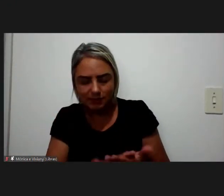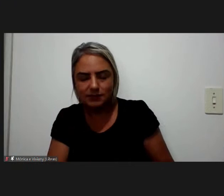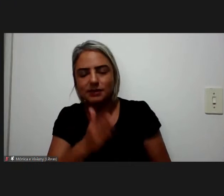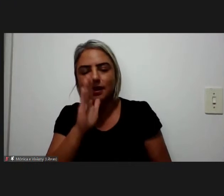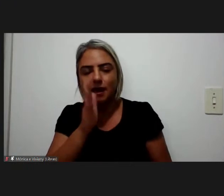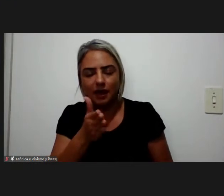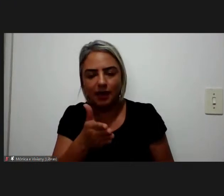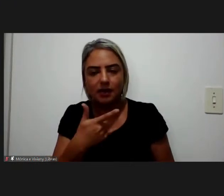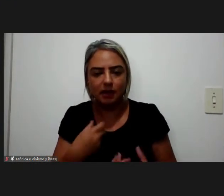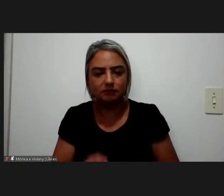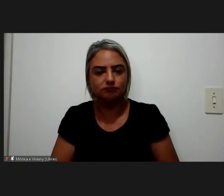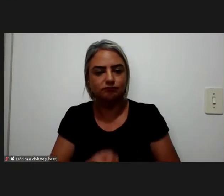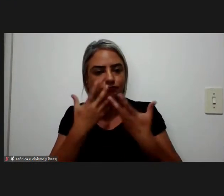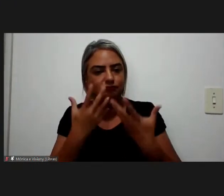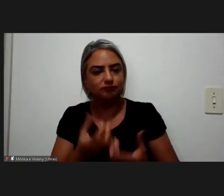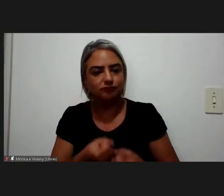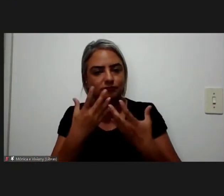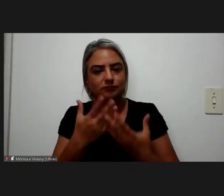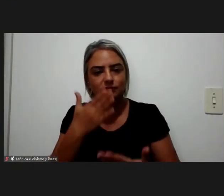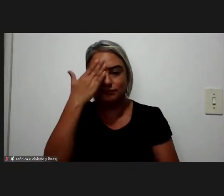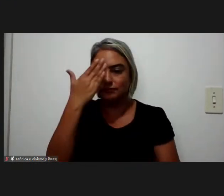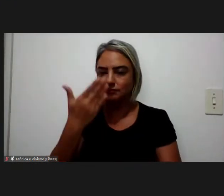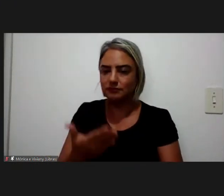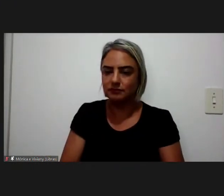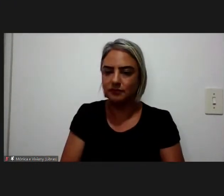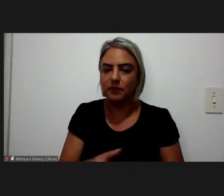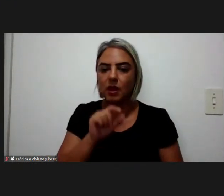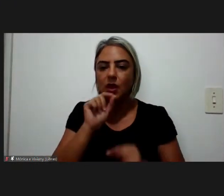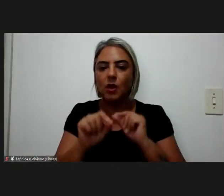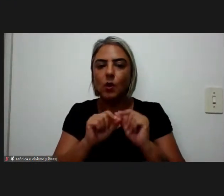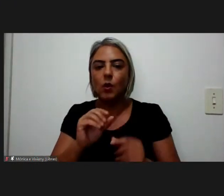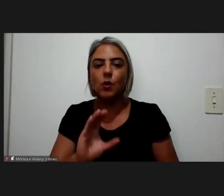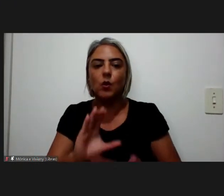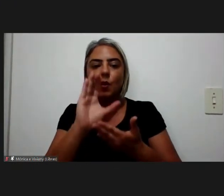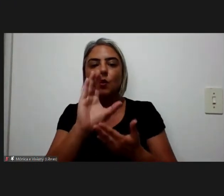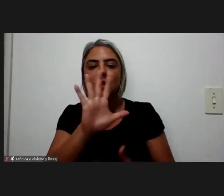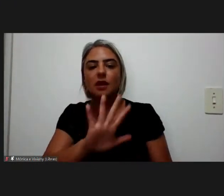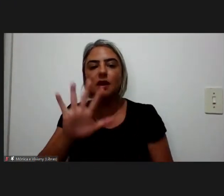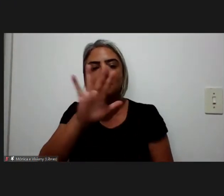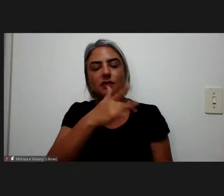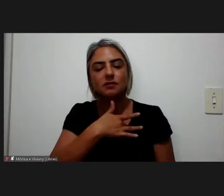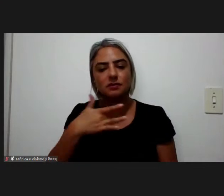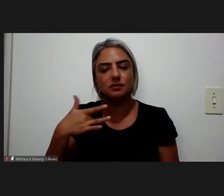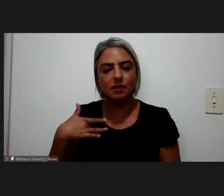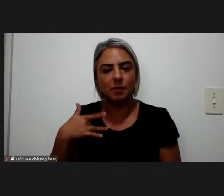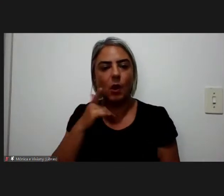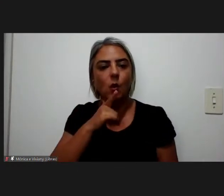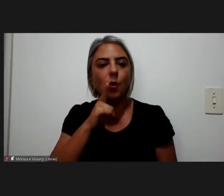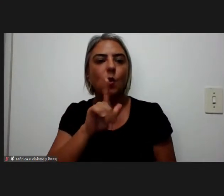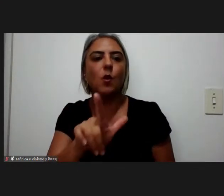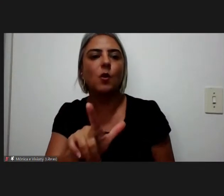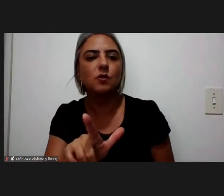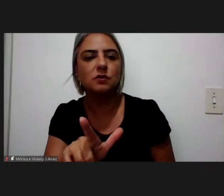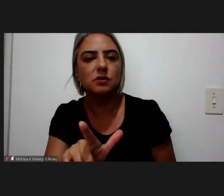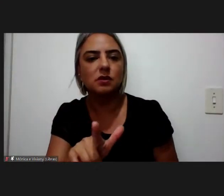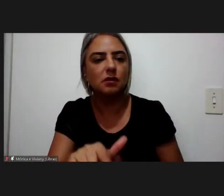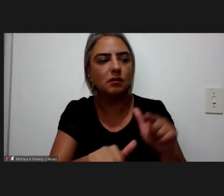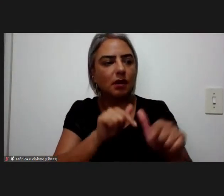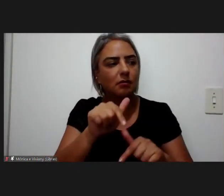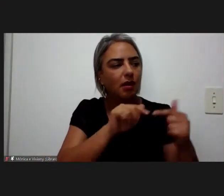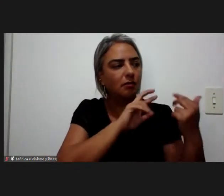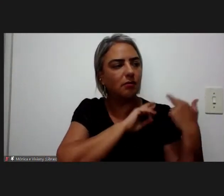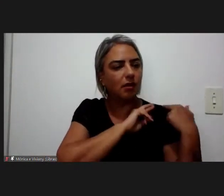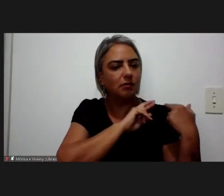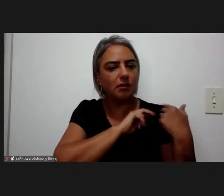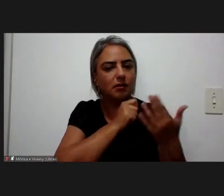already recognizes and expresses the reconnaissance that the National Council of Health, to deal with the